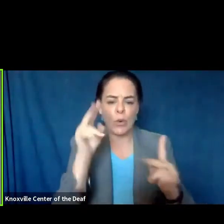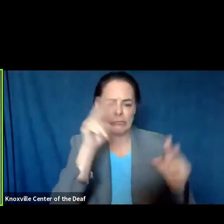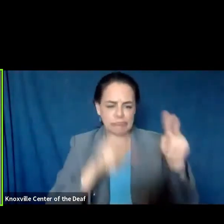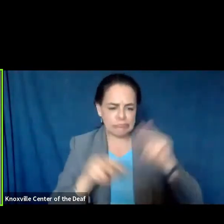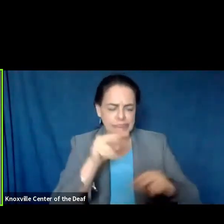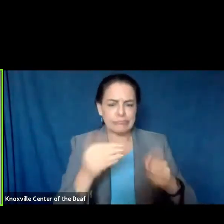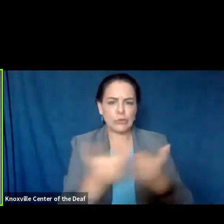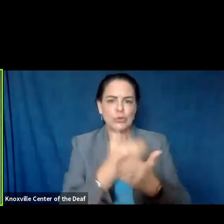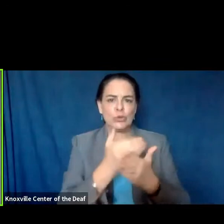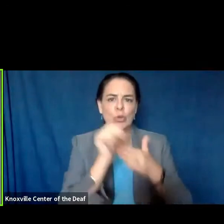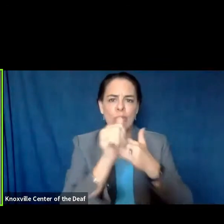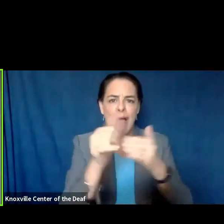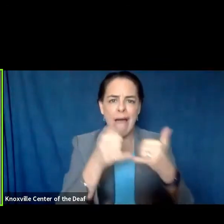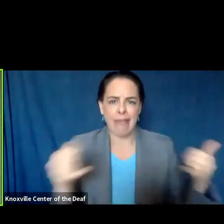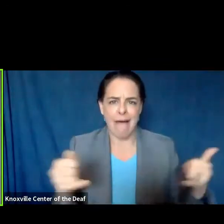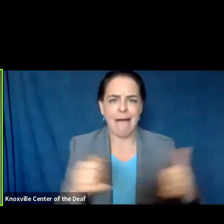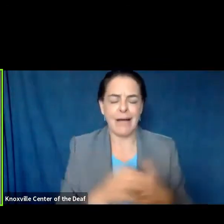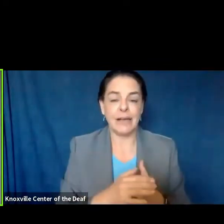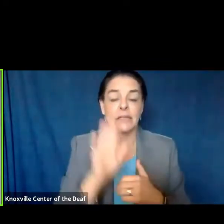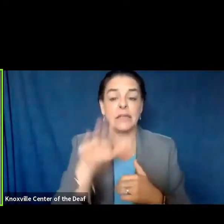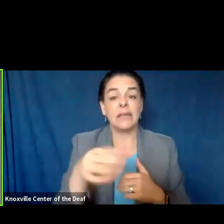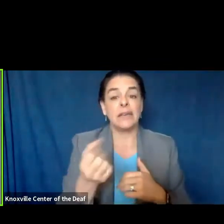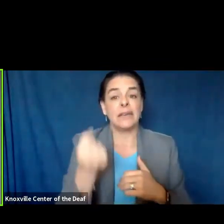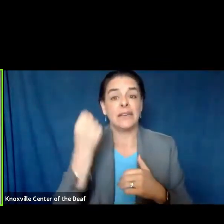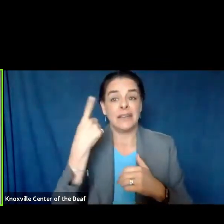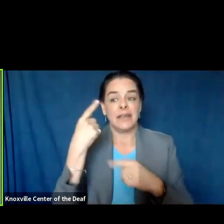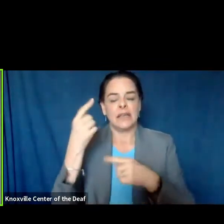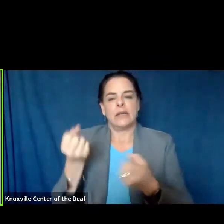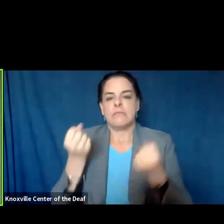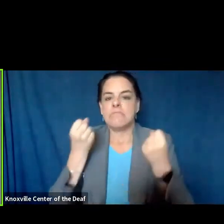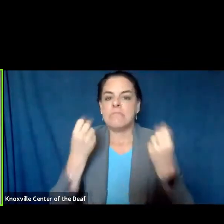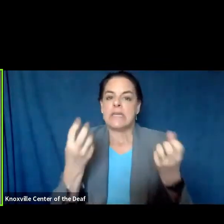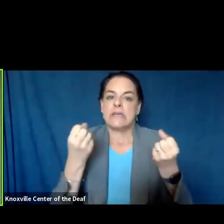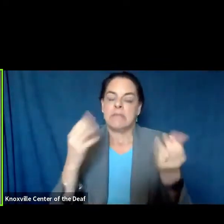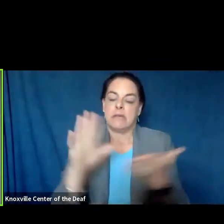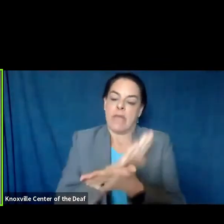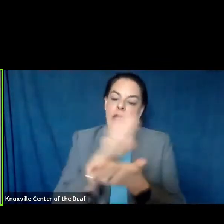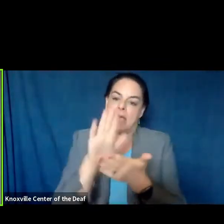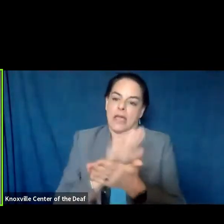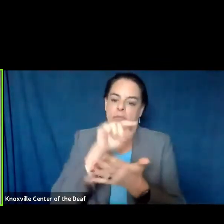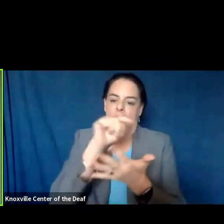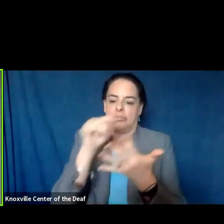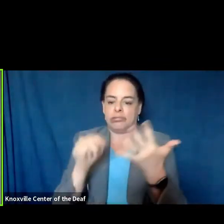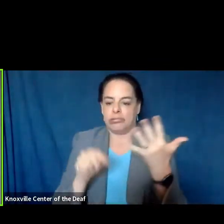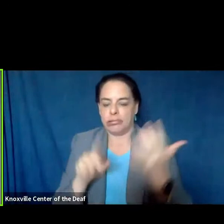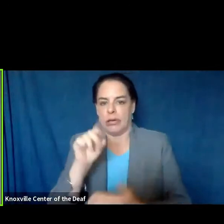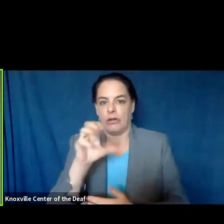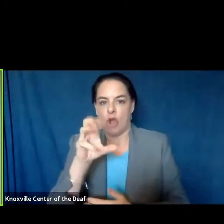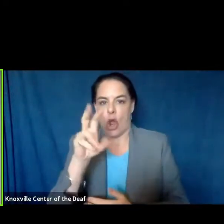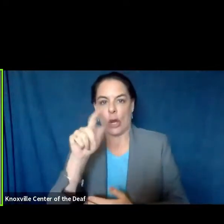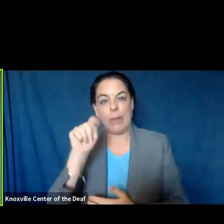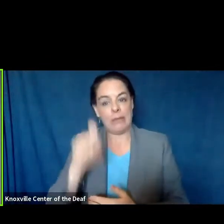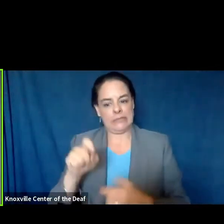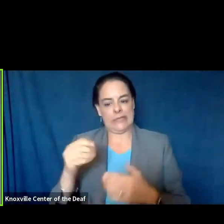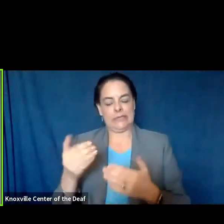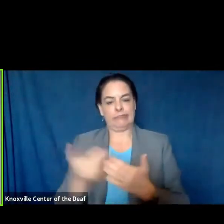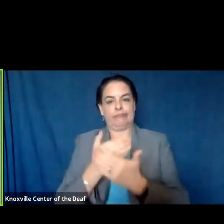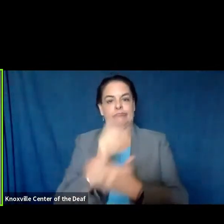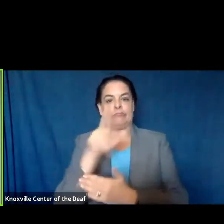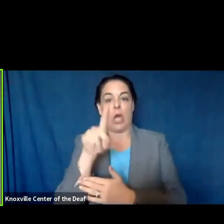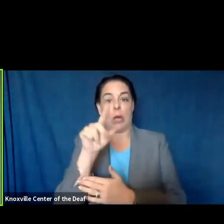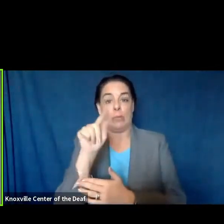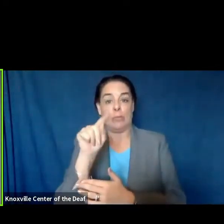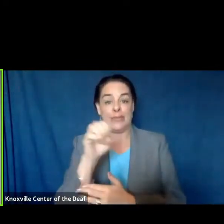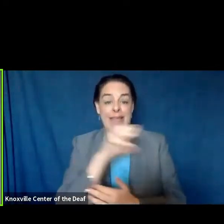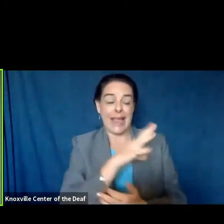resources. To put it in perspective, there are dozens of documents that will have to be pulled and updated, and several hundred people that just we here